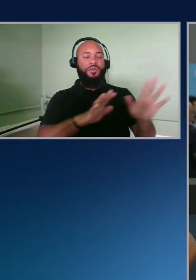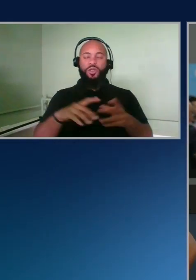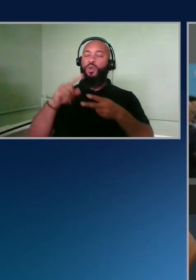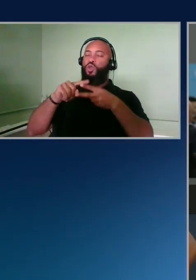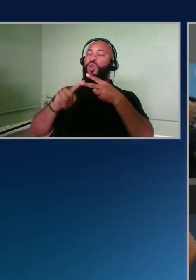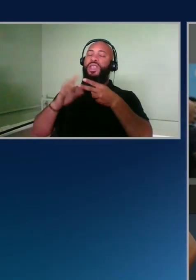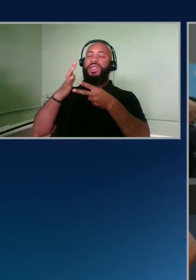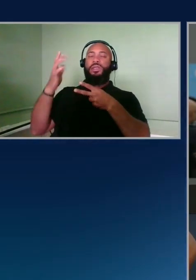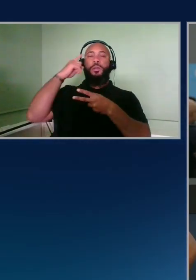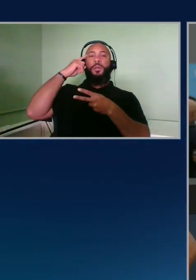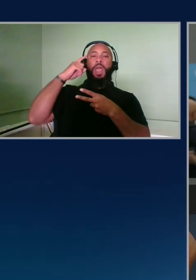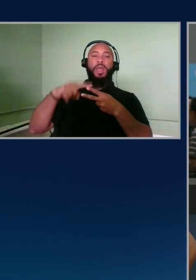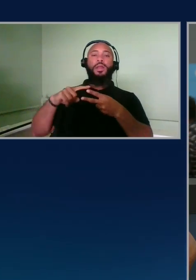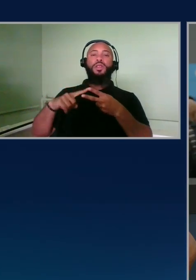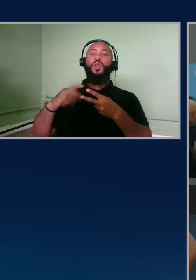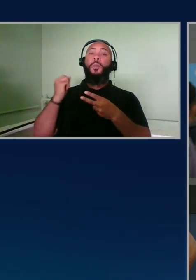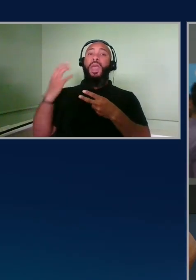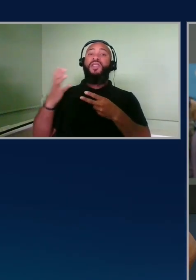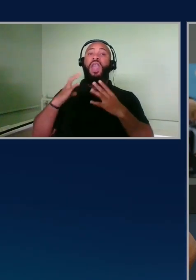industries or other